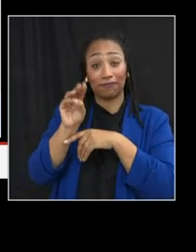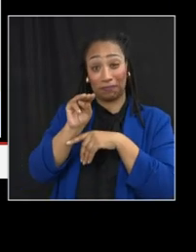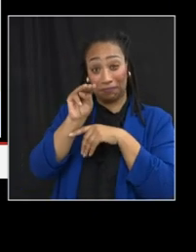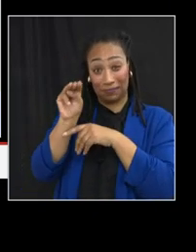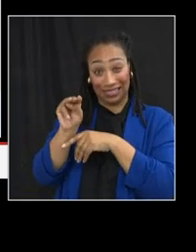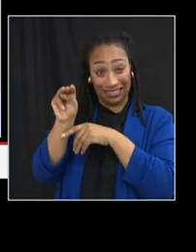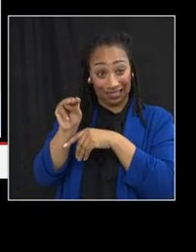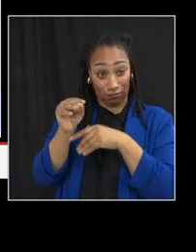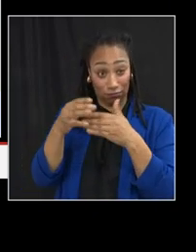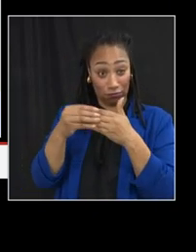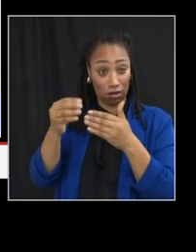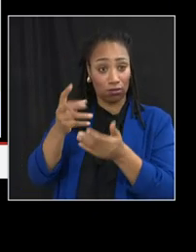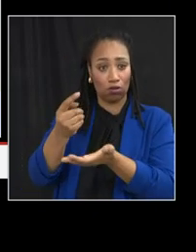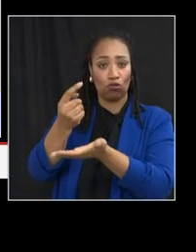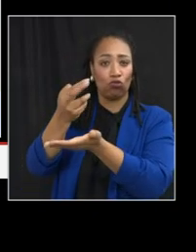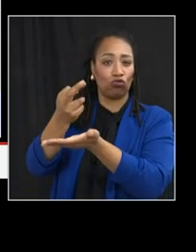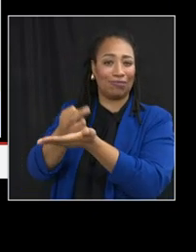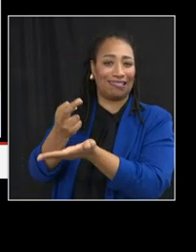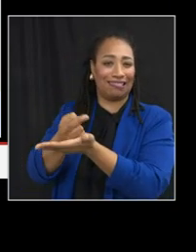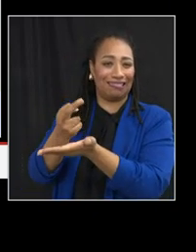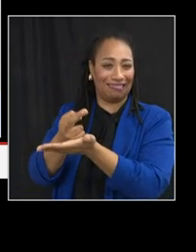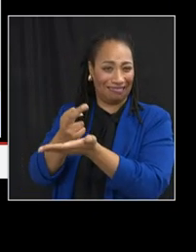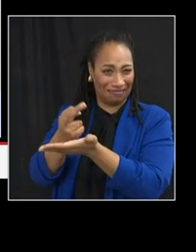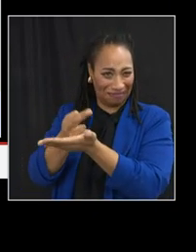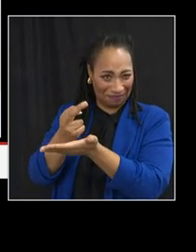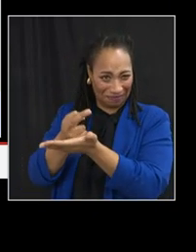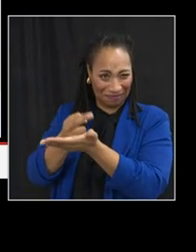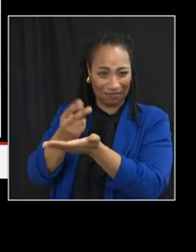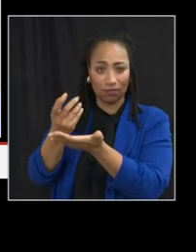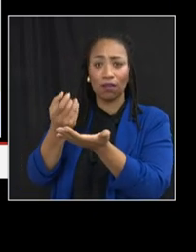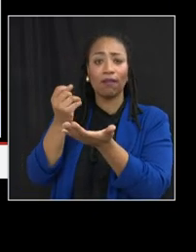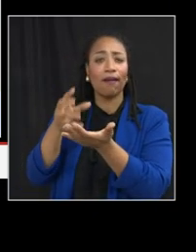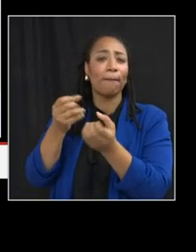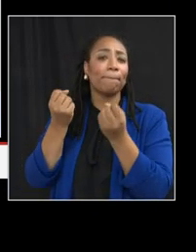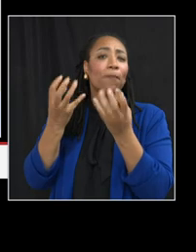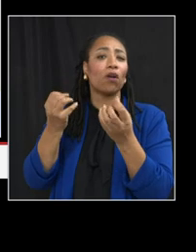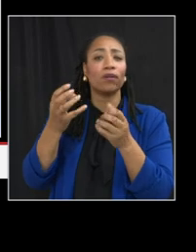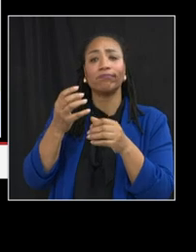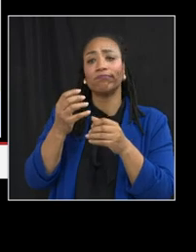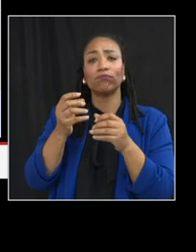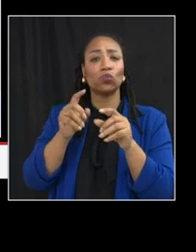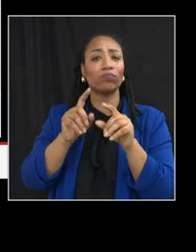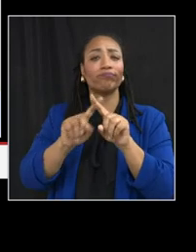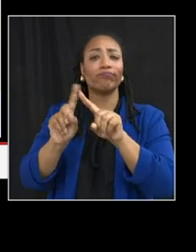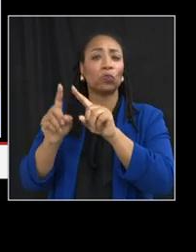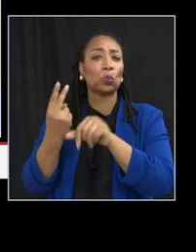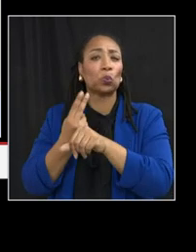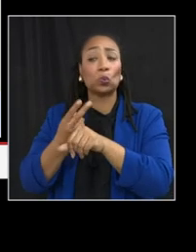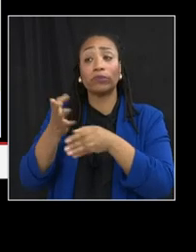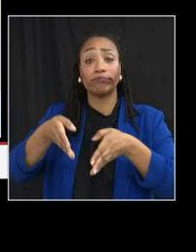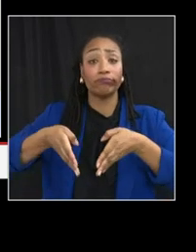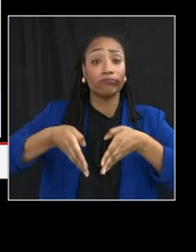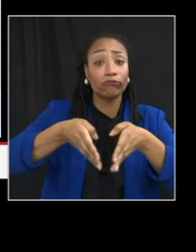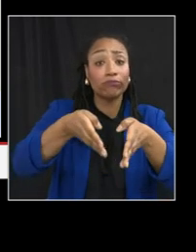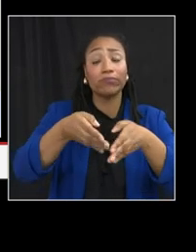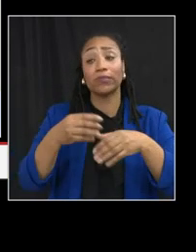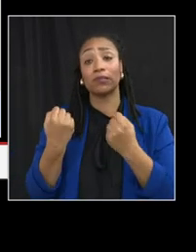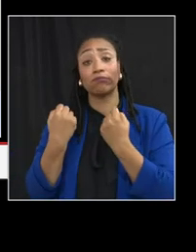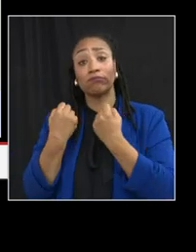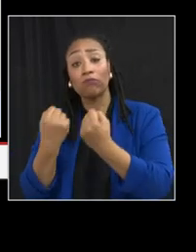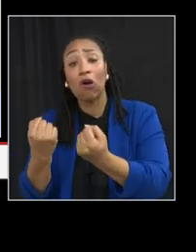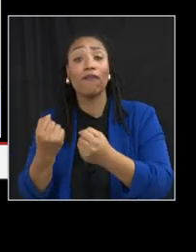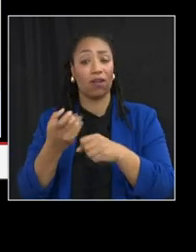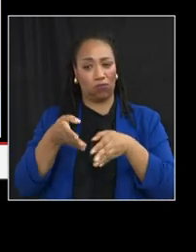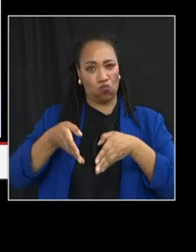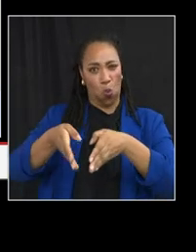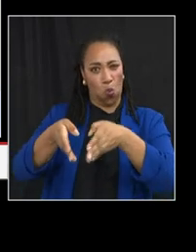next slide talking about some 25 investments specifically invested in our seniors. So many of the